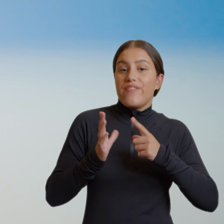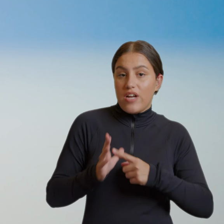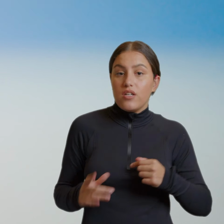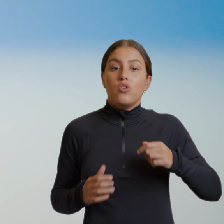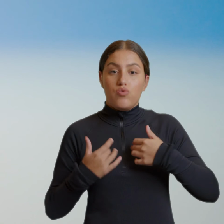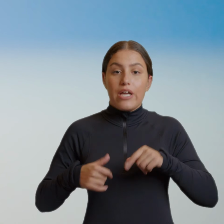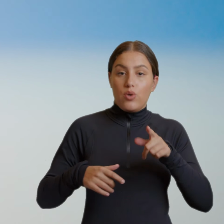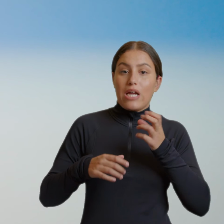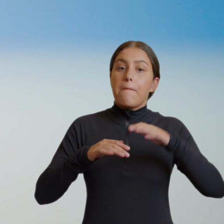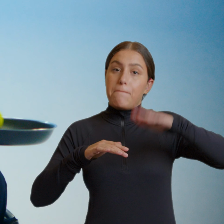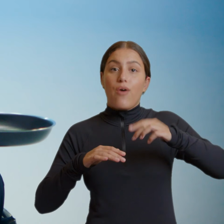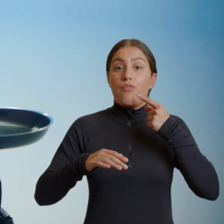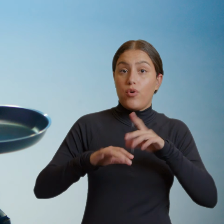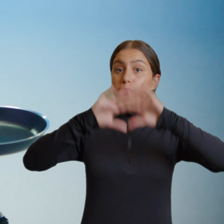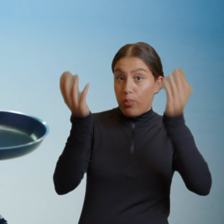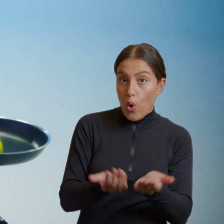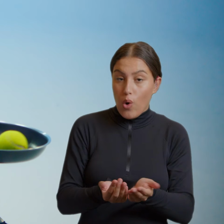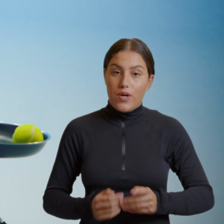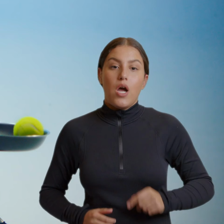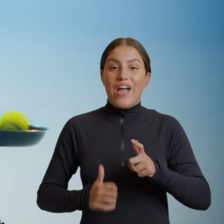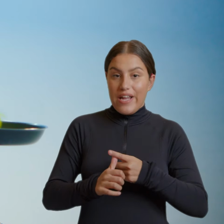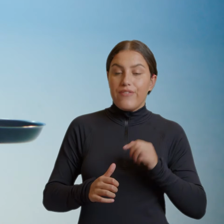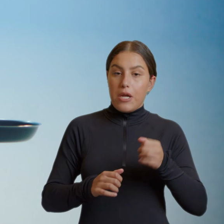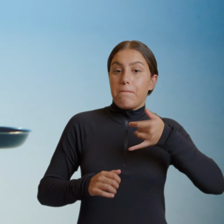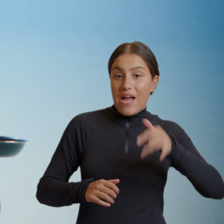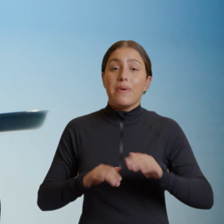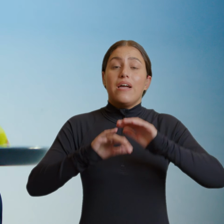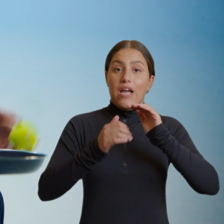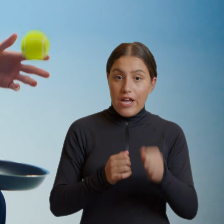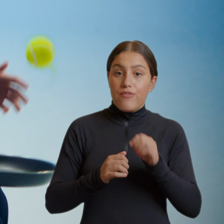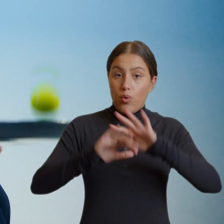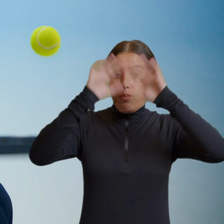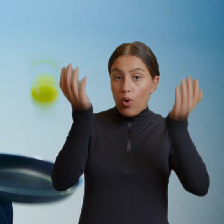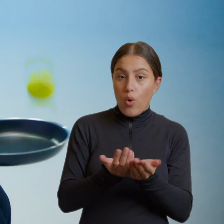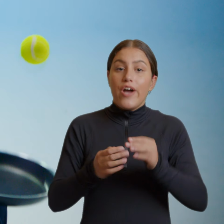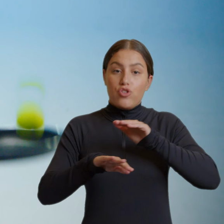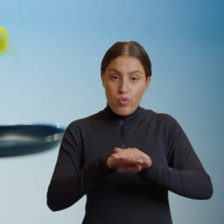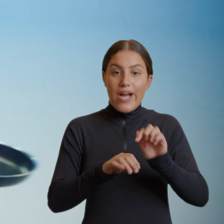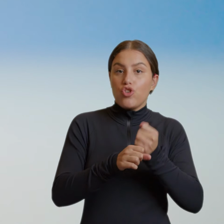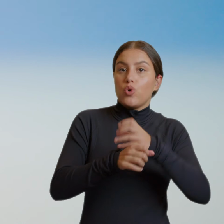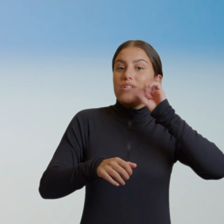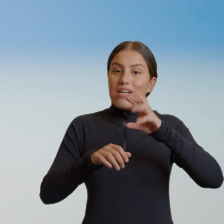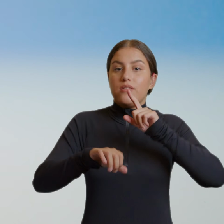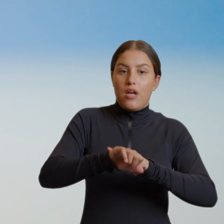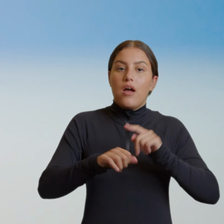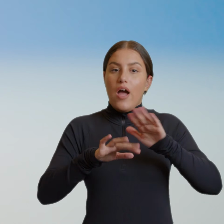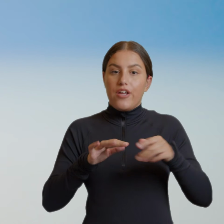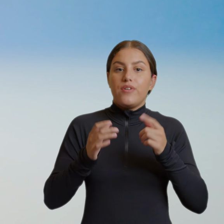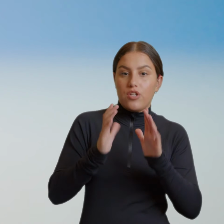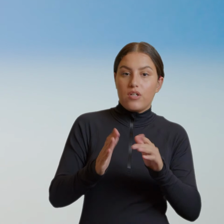up. You can do it sitting down. If you're very advanced already, you can try to bounce the ball. And even maybe